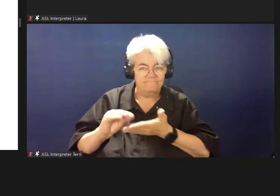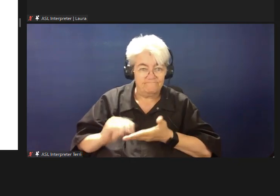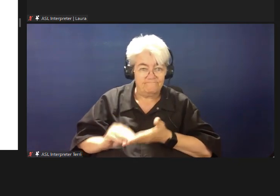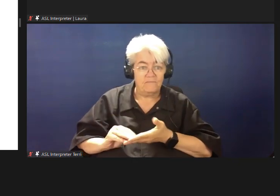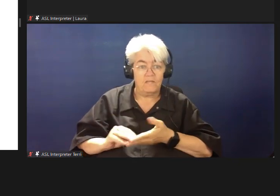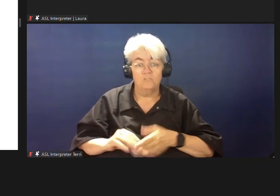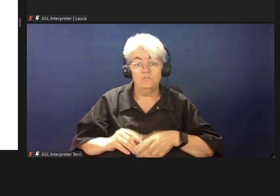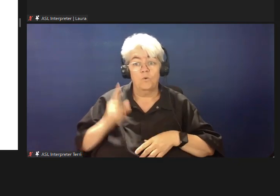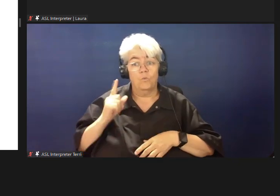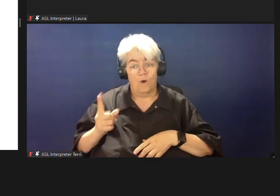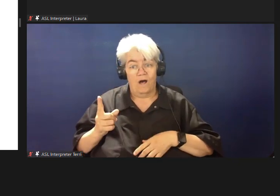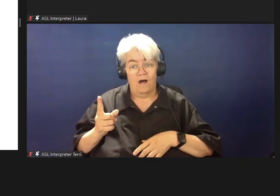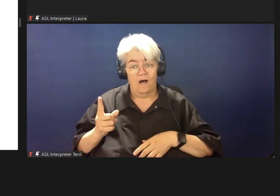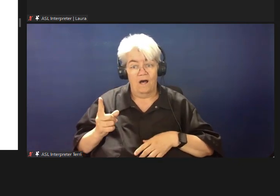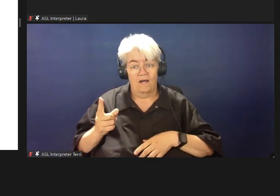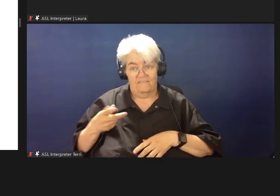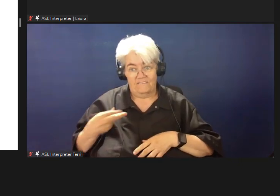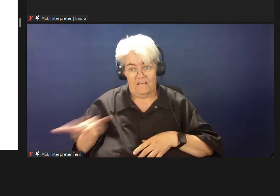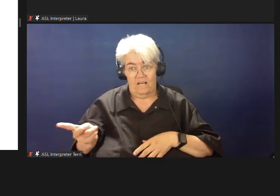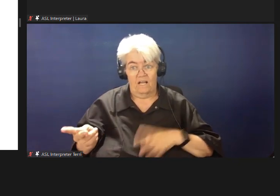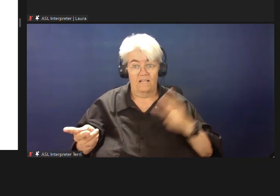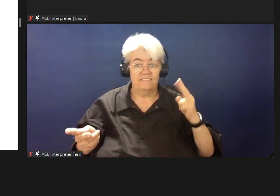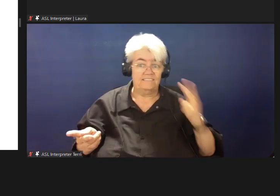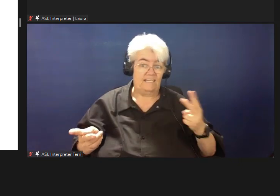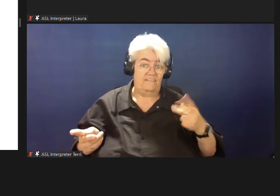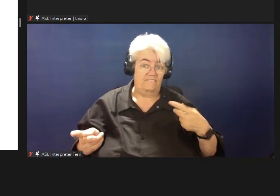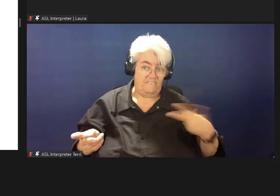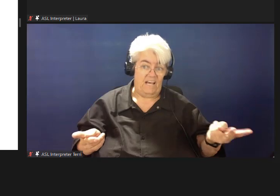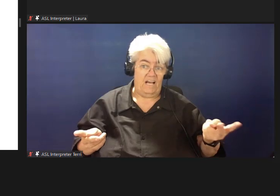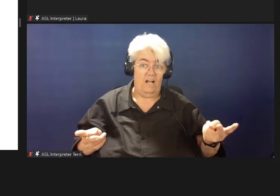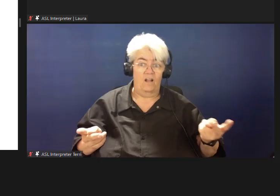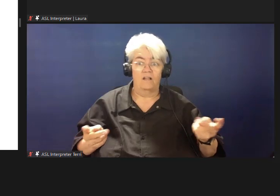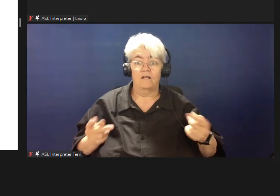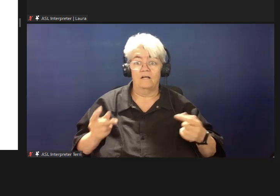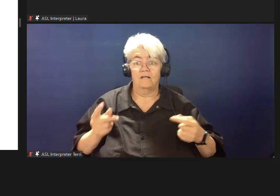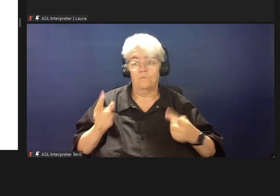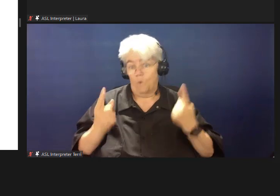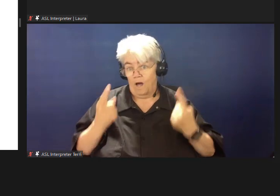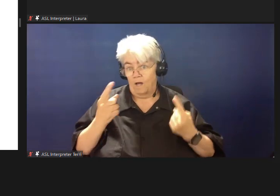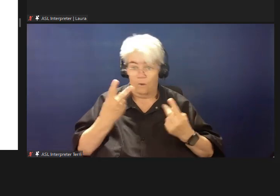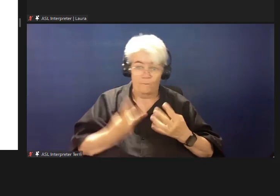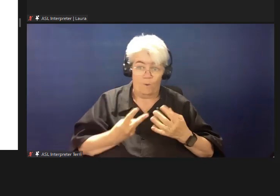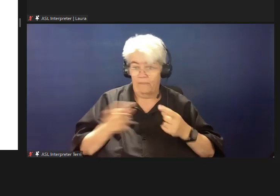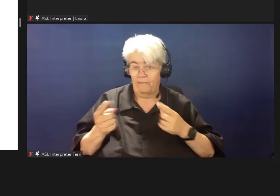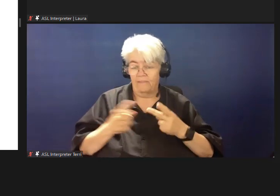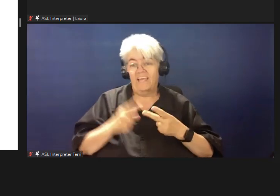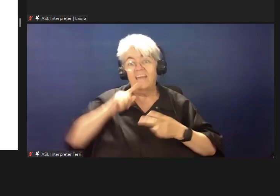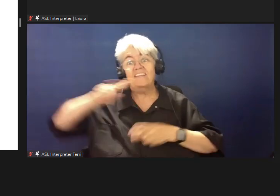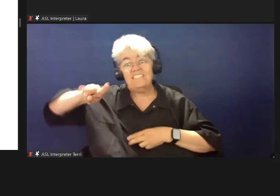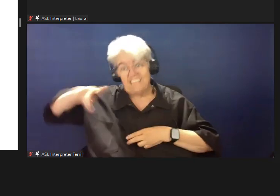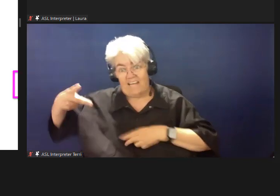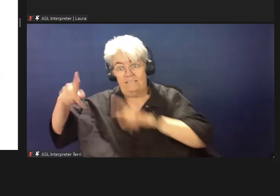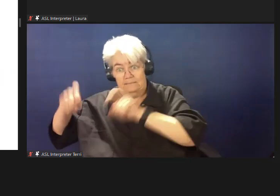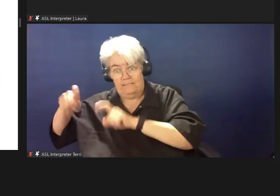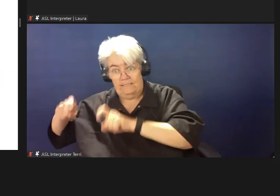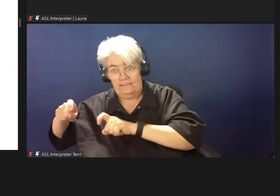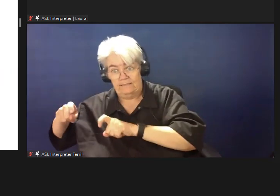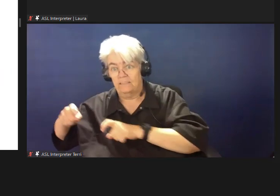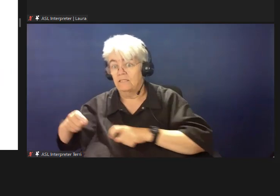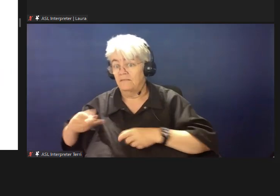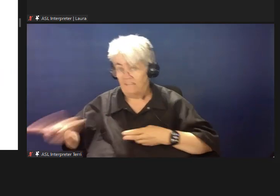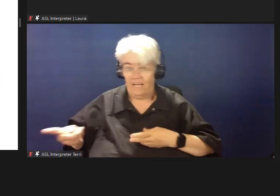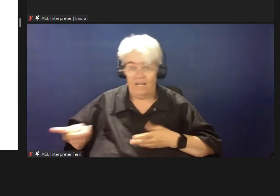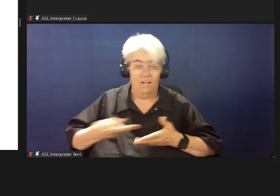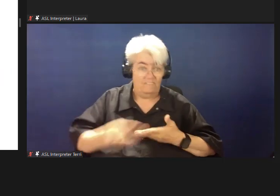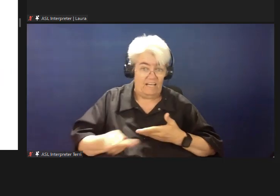not passing at the second screening. We want to make sure we indicate that on the form, and then the child is referred for